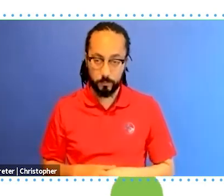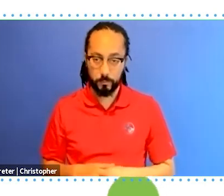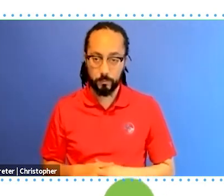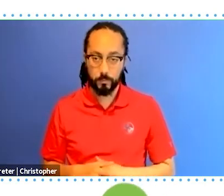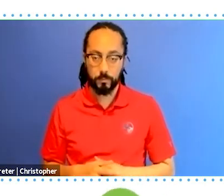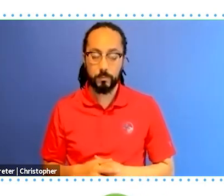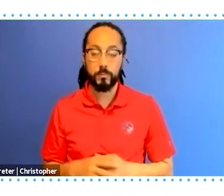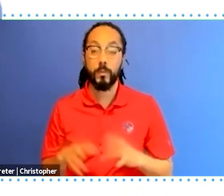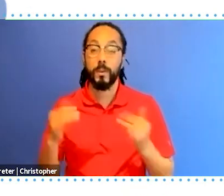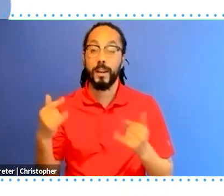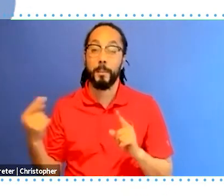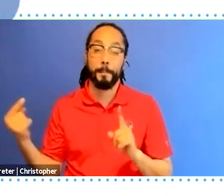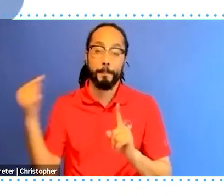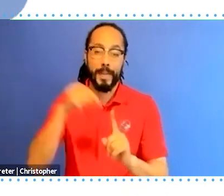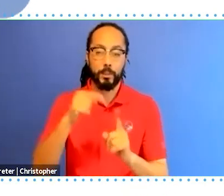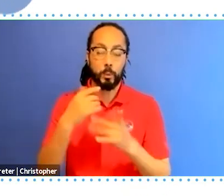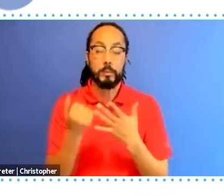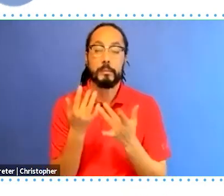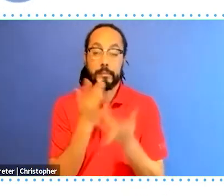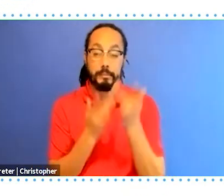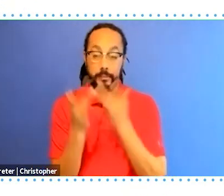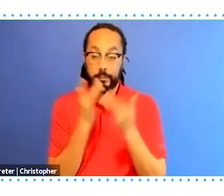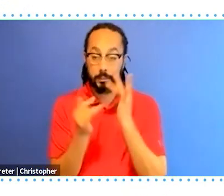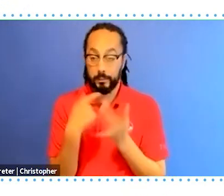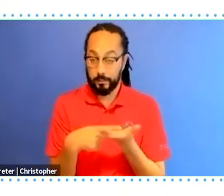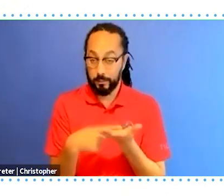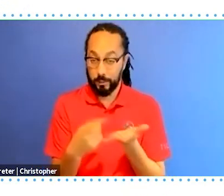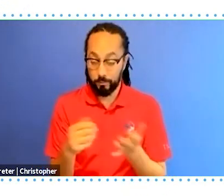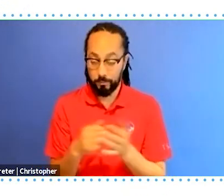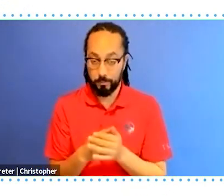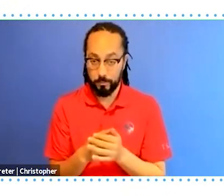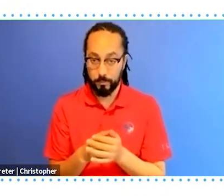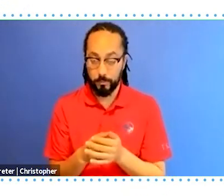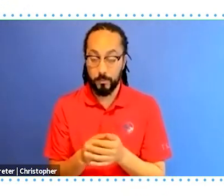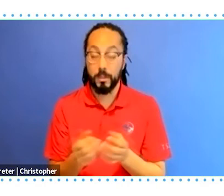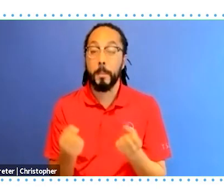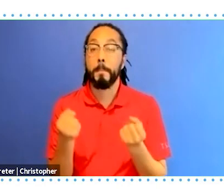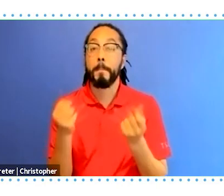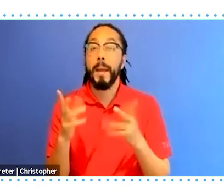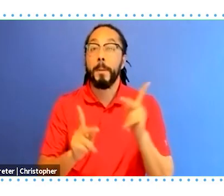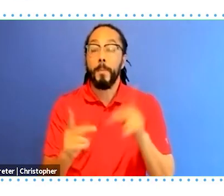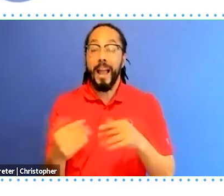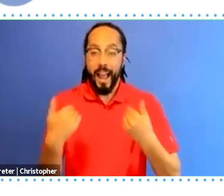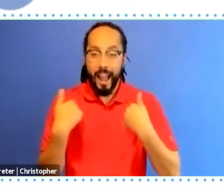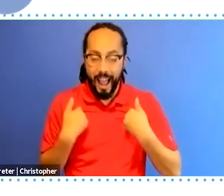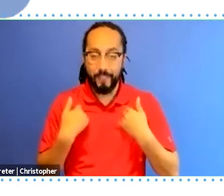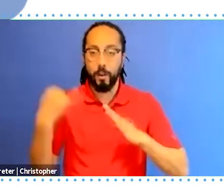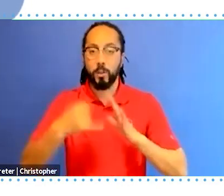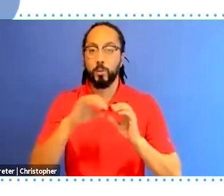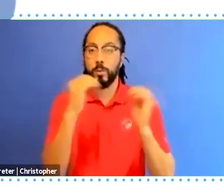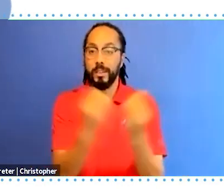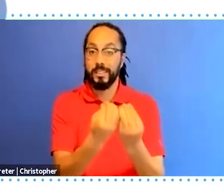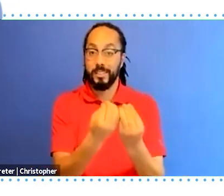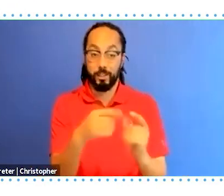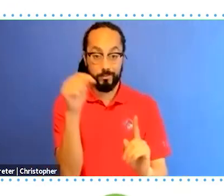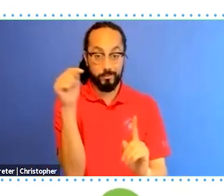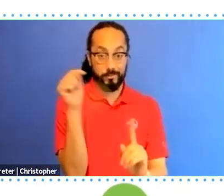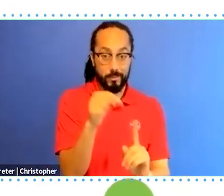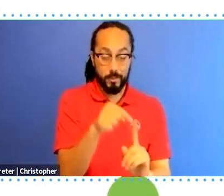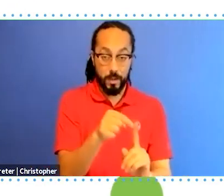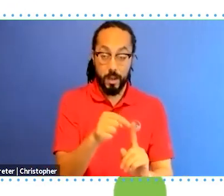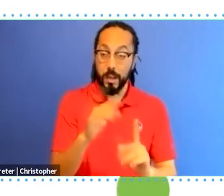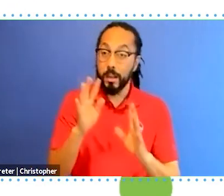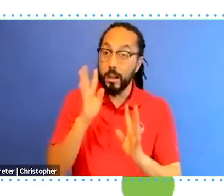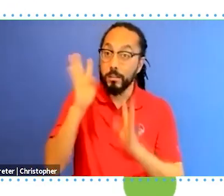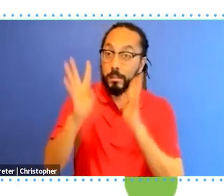the scarcity. It's possible that for folks that are in it, the thought of innovation, like, folks are pretty